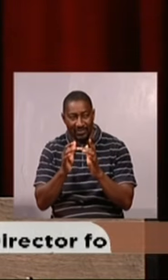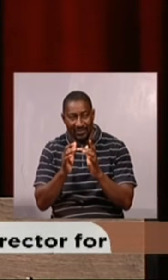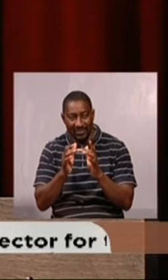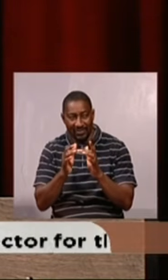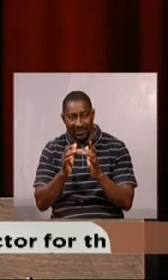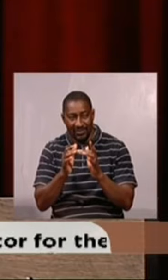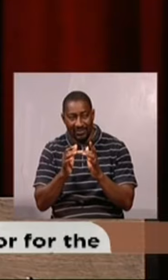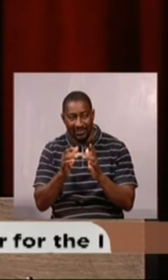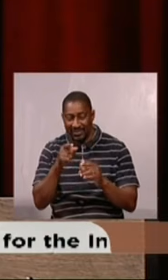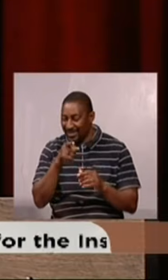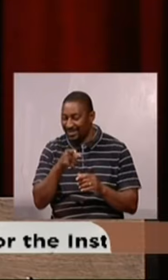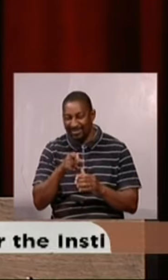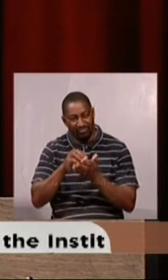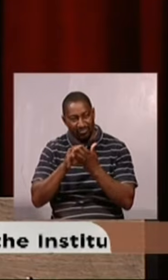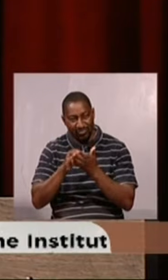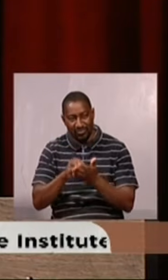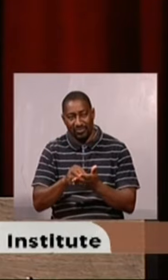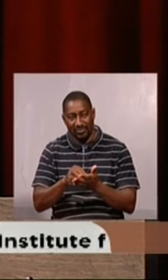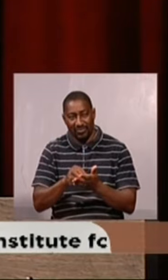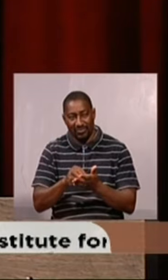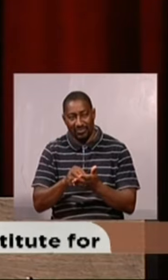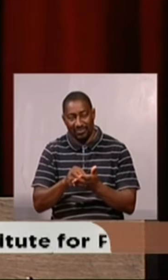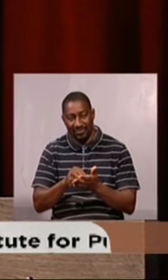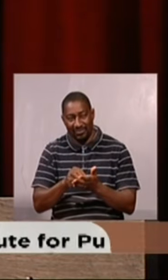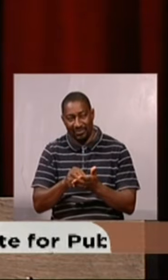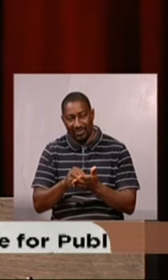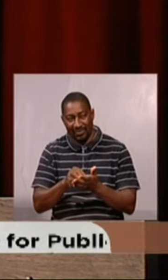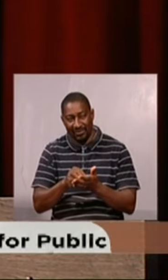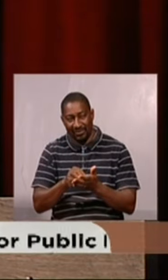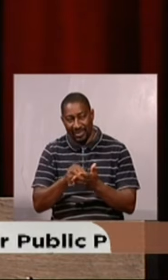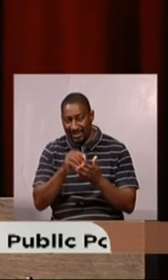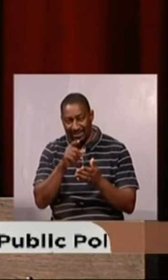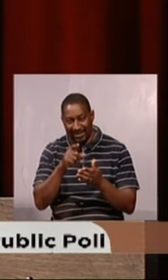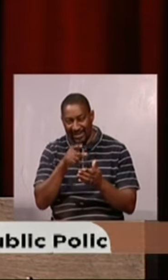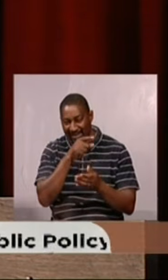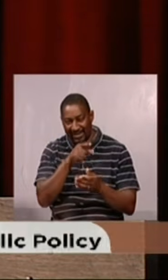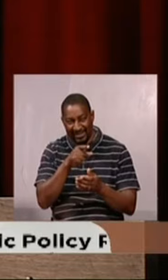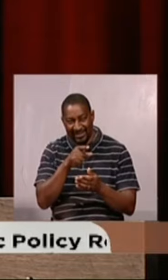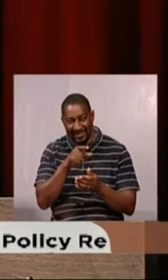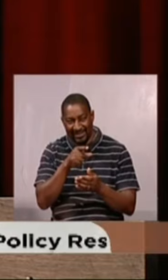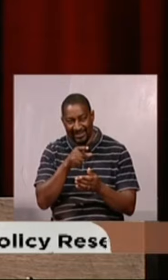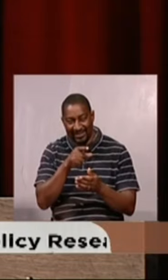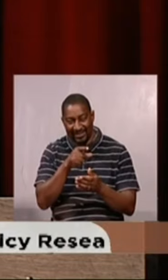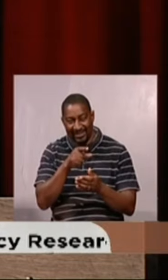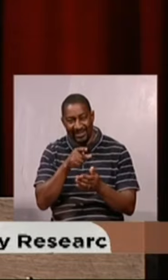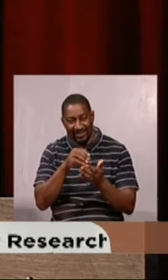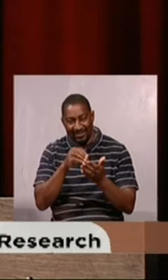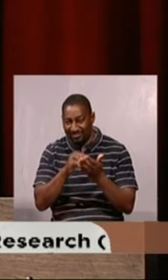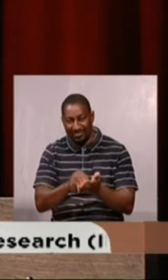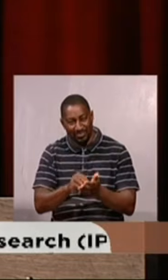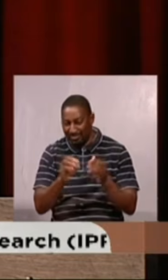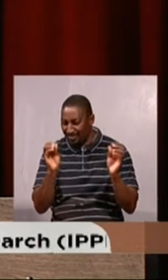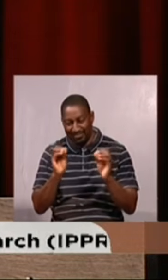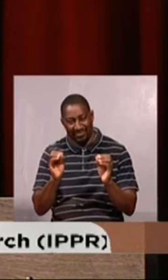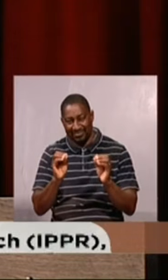getting your message across. I mean, the costs are still really low. And compared to organizing rallies and traveling around